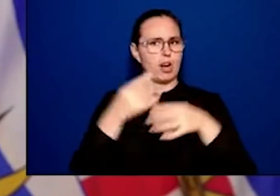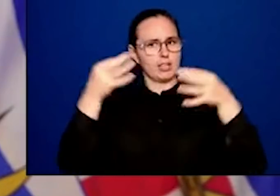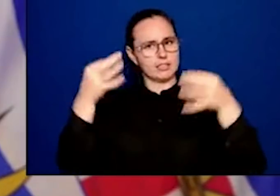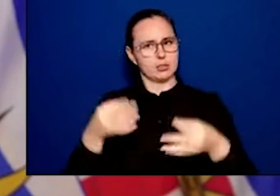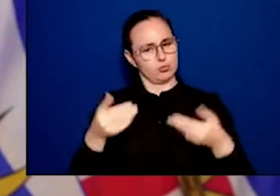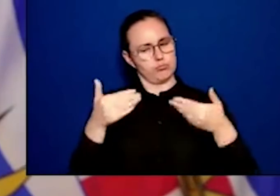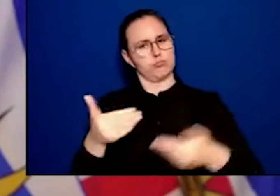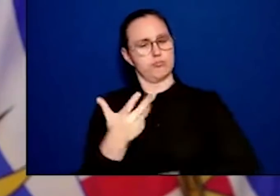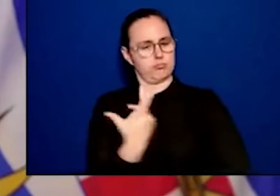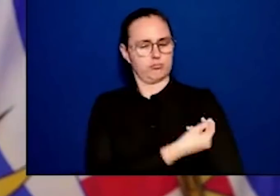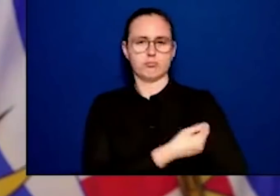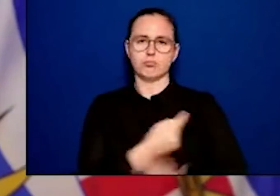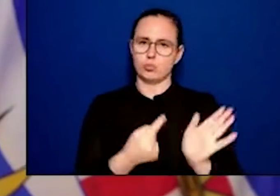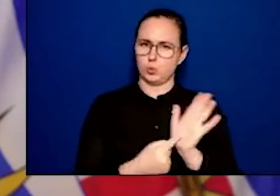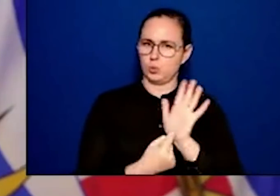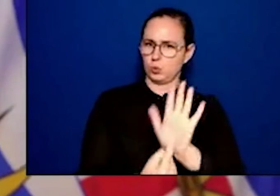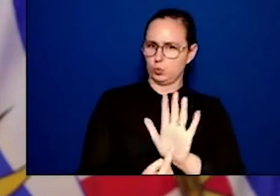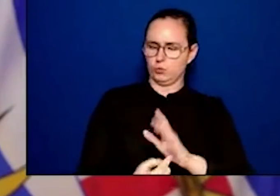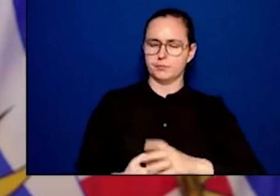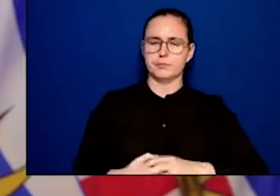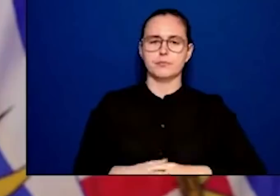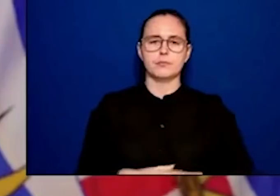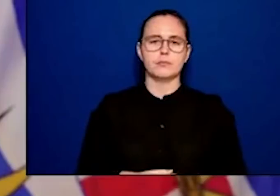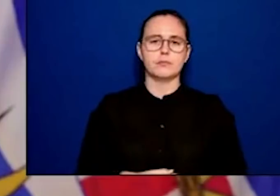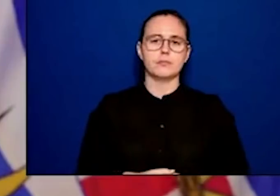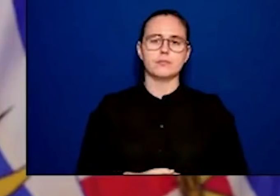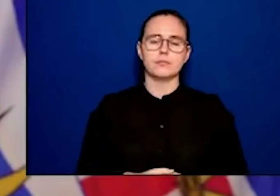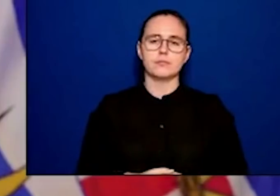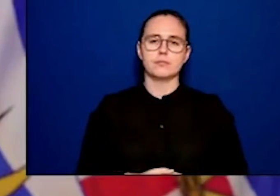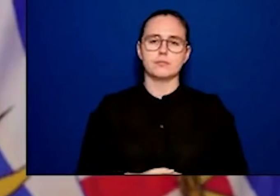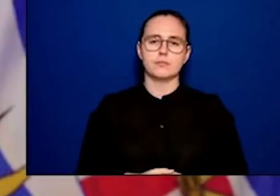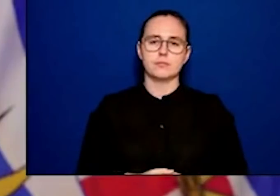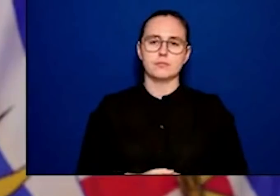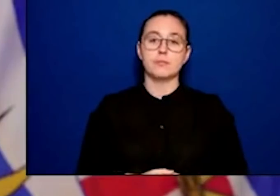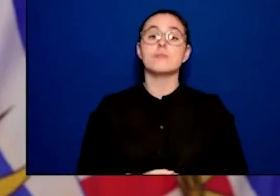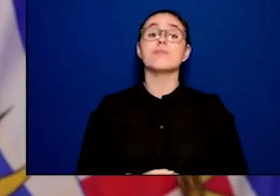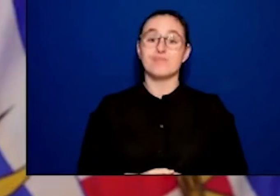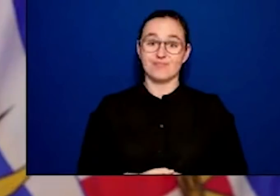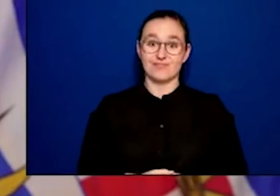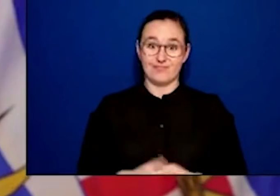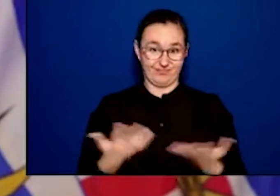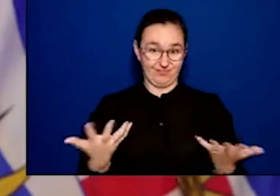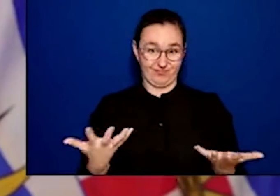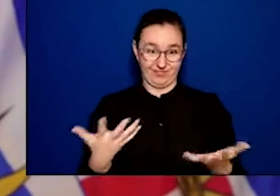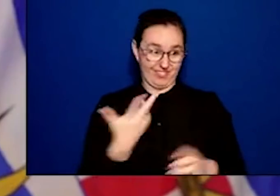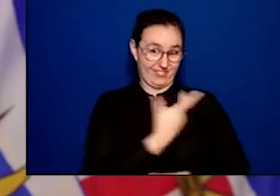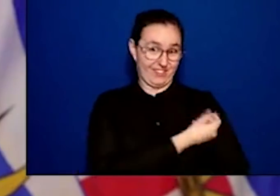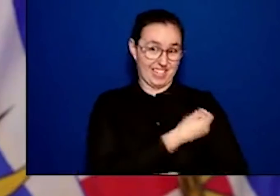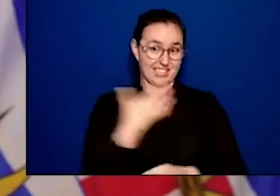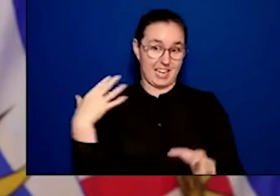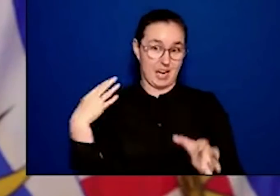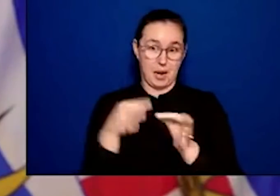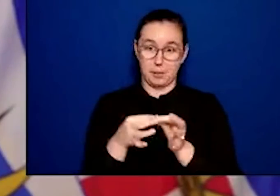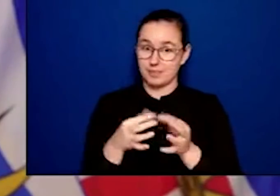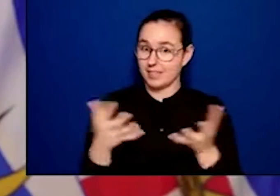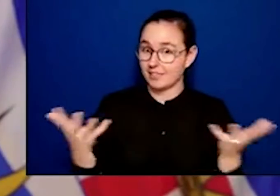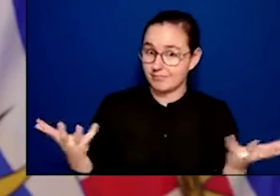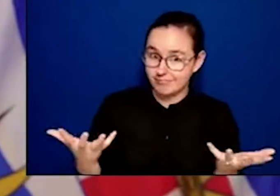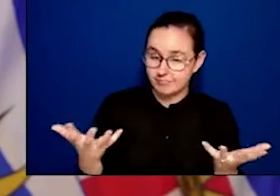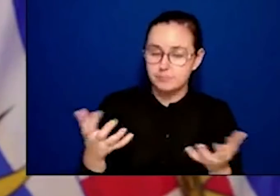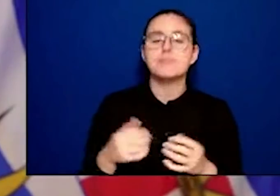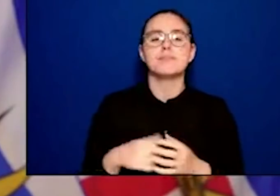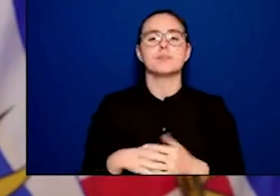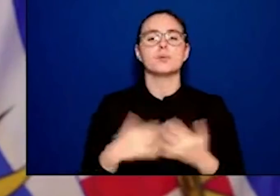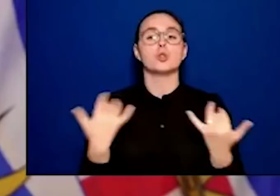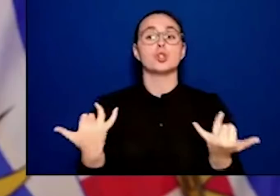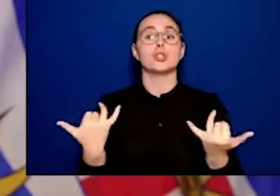British Columbia. To start with the vaccine update, today we are expanding the availability of a third